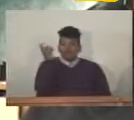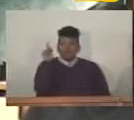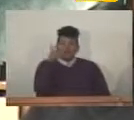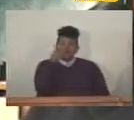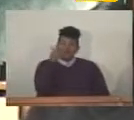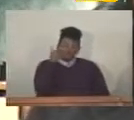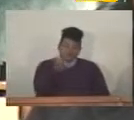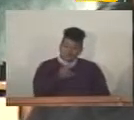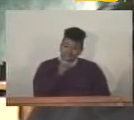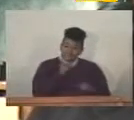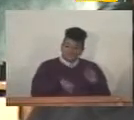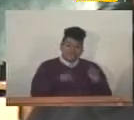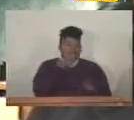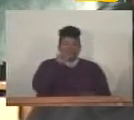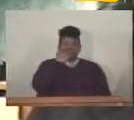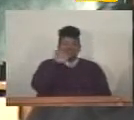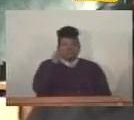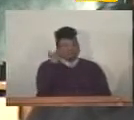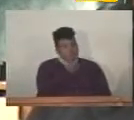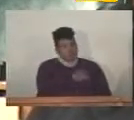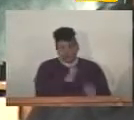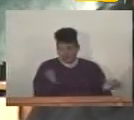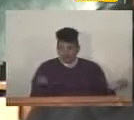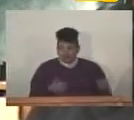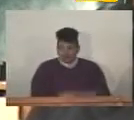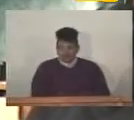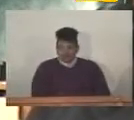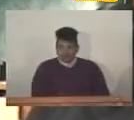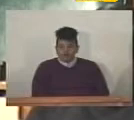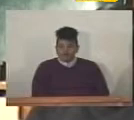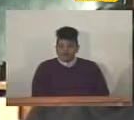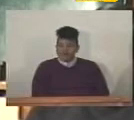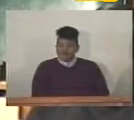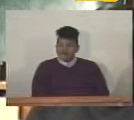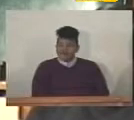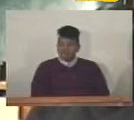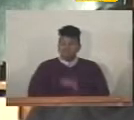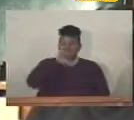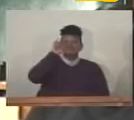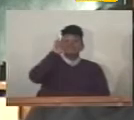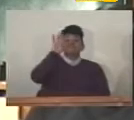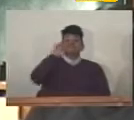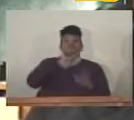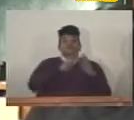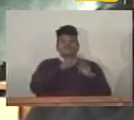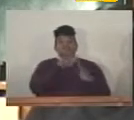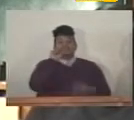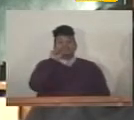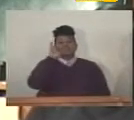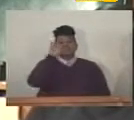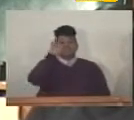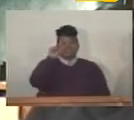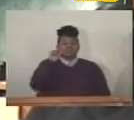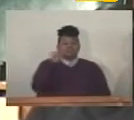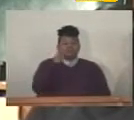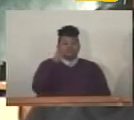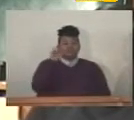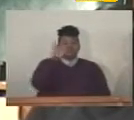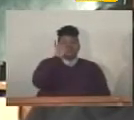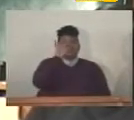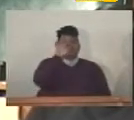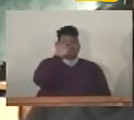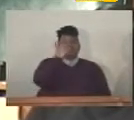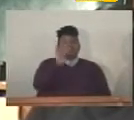are confidential, and they are a way for you to play your part confidentially and anonymously.